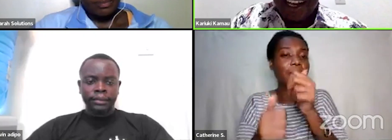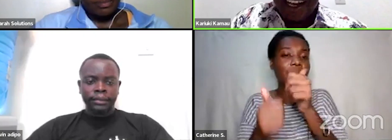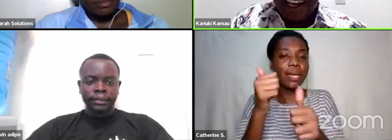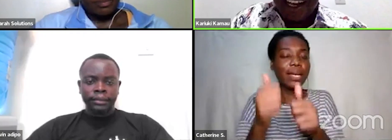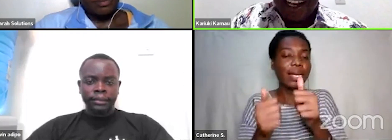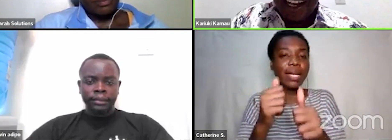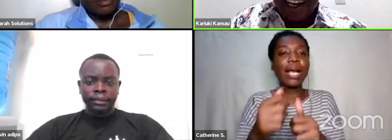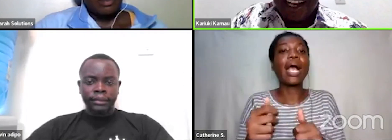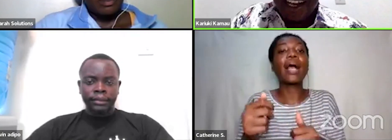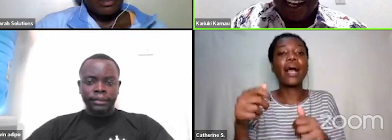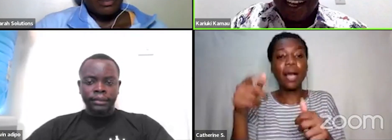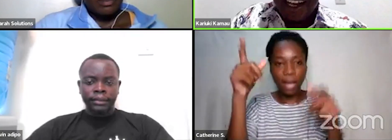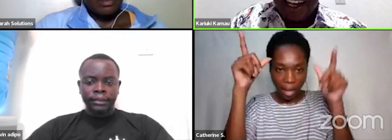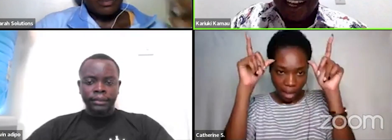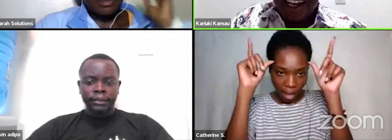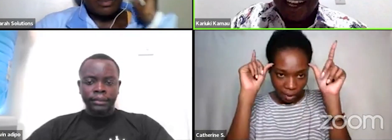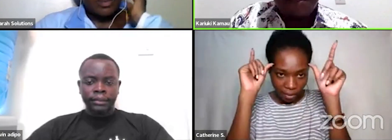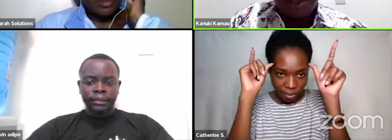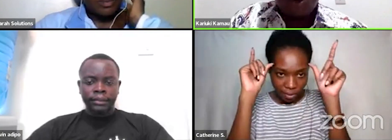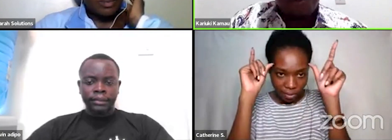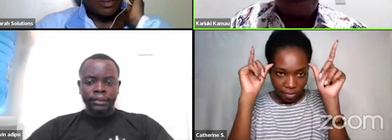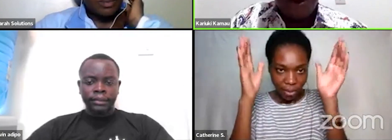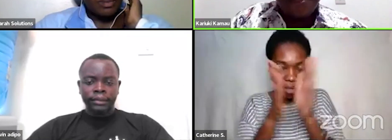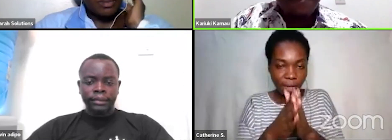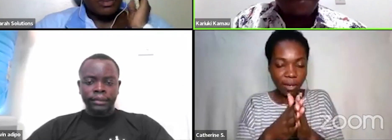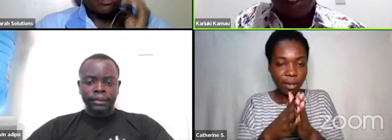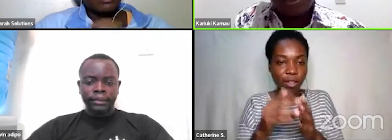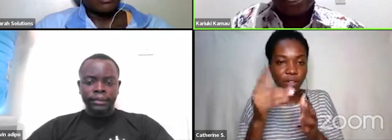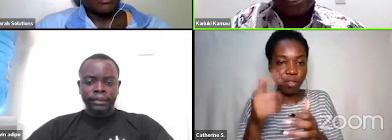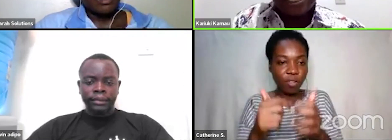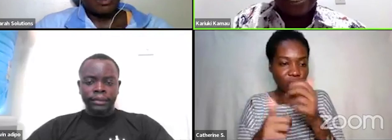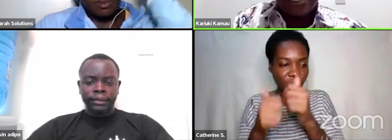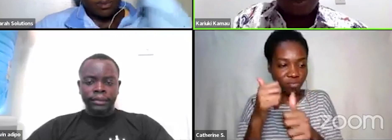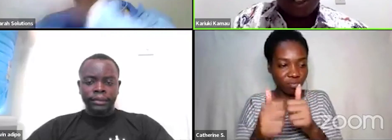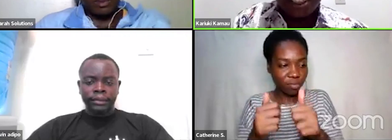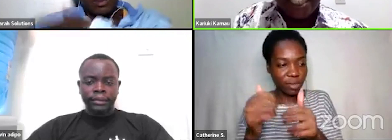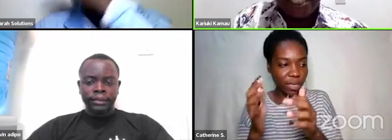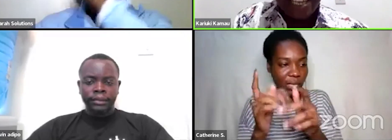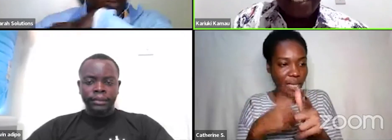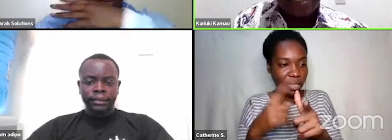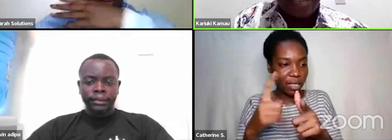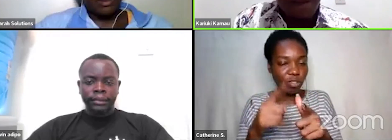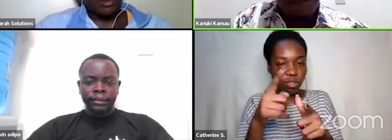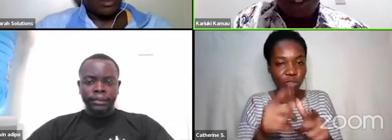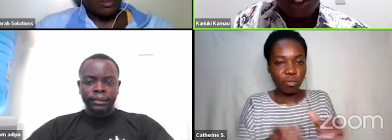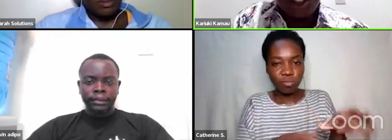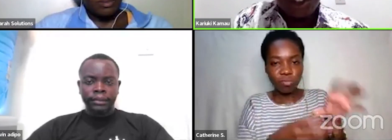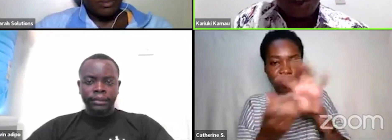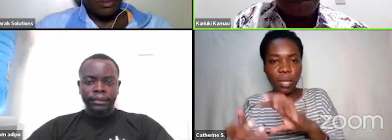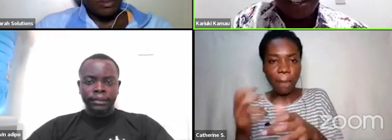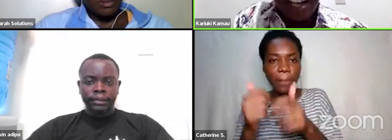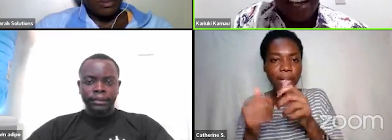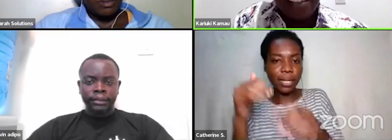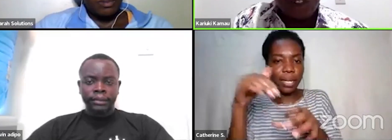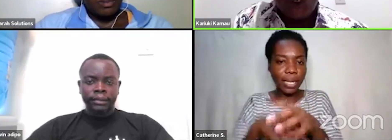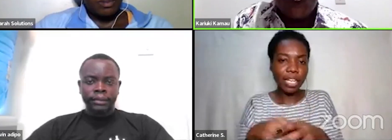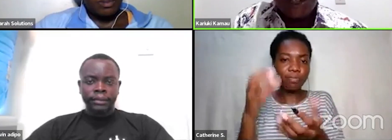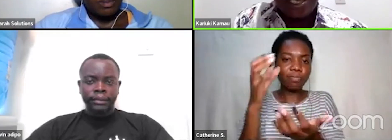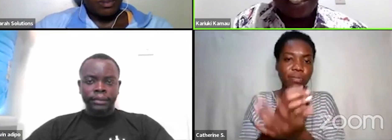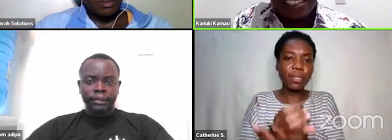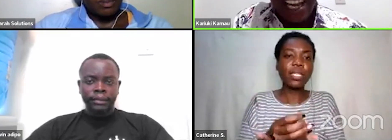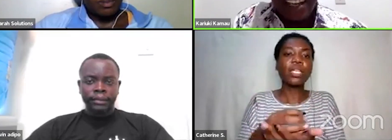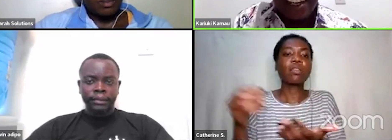boil the milk, you milk a cow and boil the milk, pour the milk in containers, bottle top,